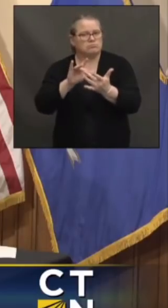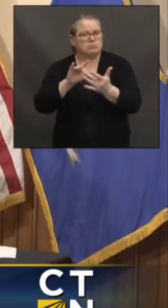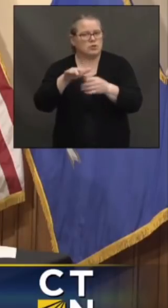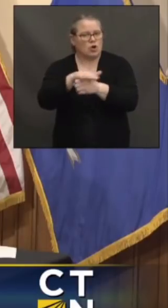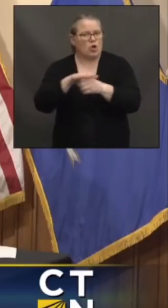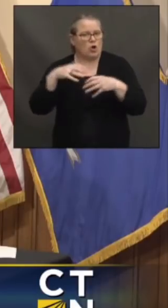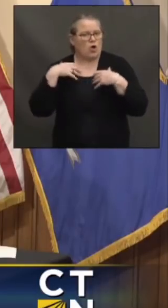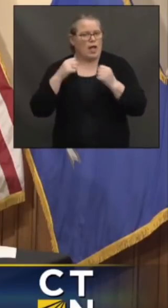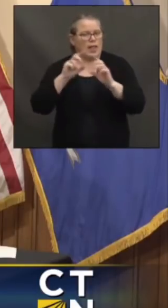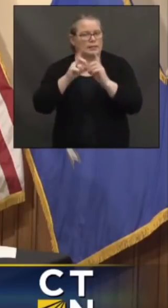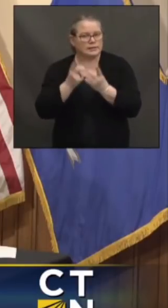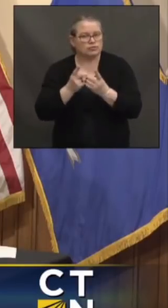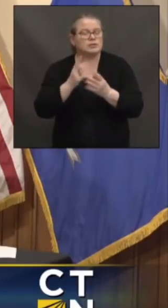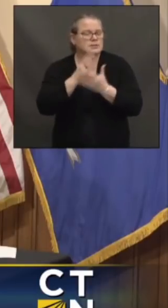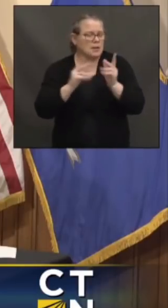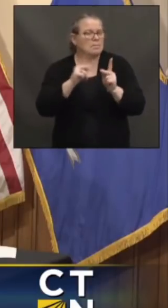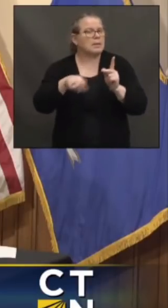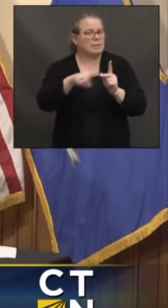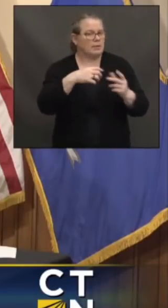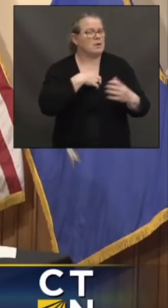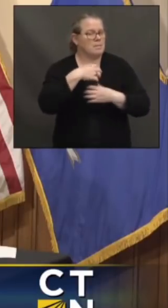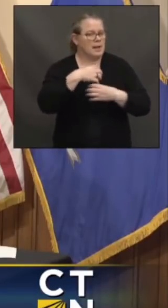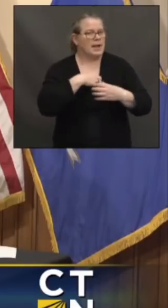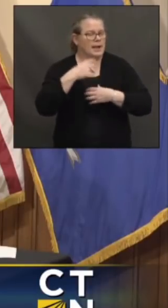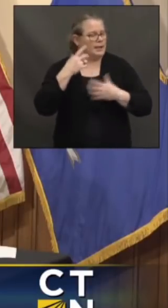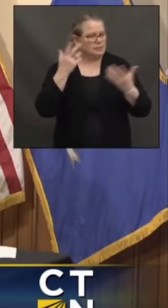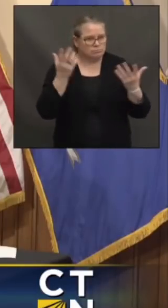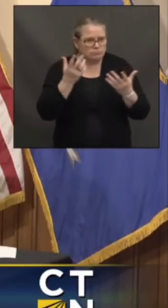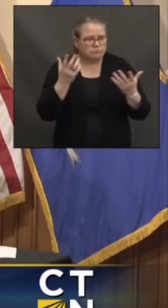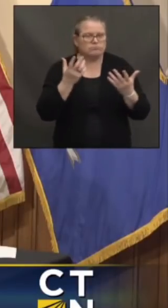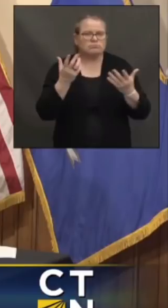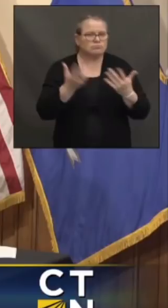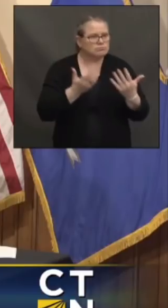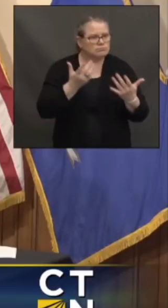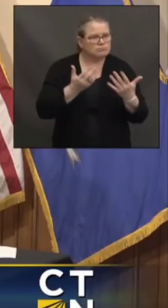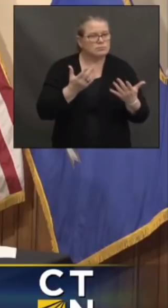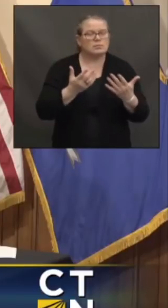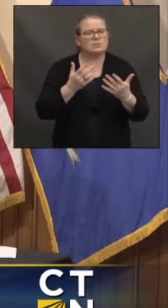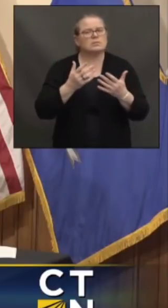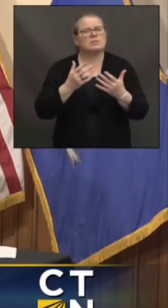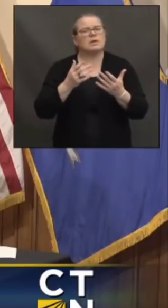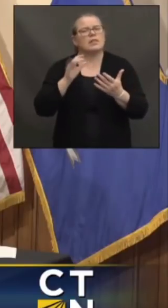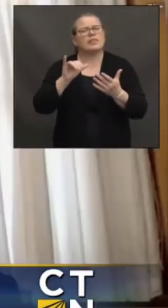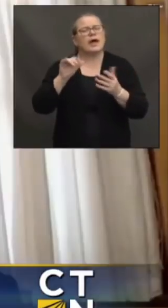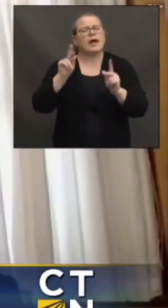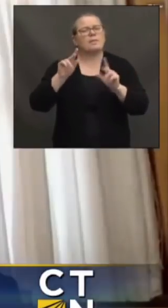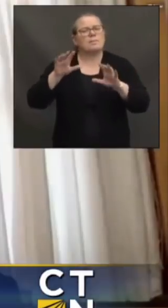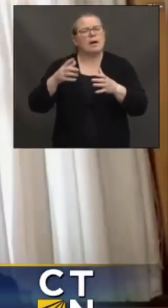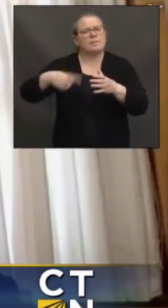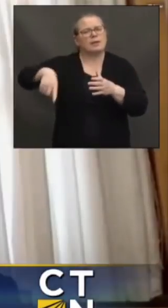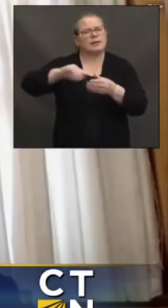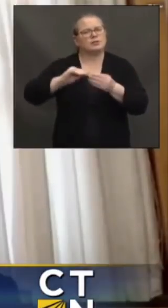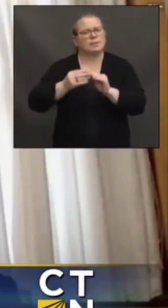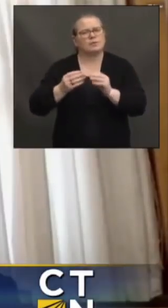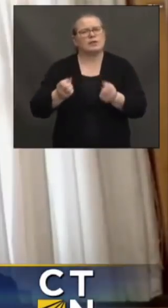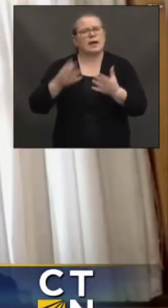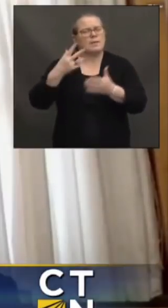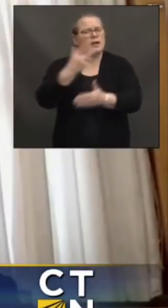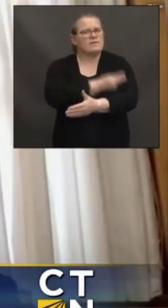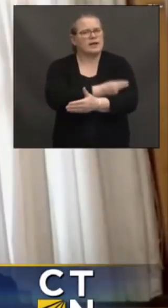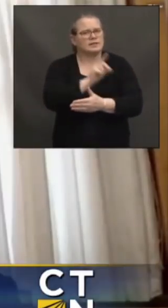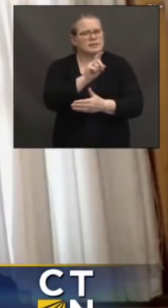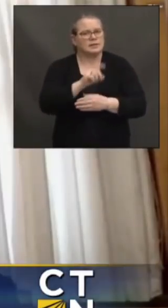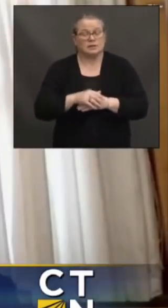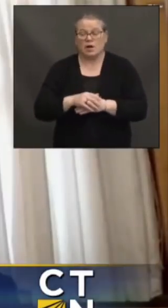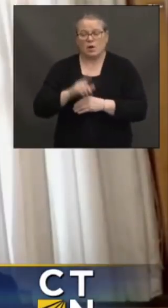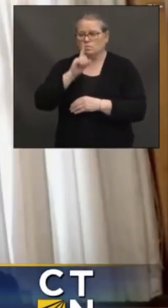like how big that population is and how many of them have been vaccinated? No, we're not tracking that. But